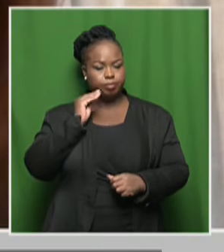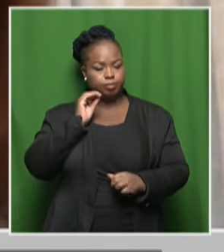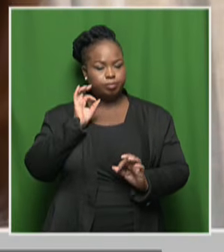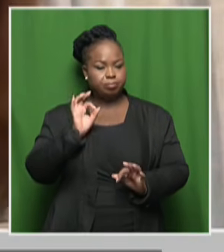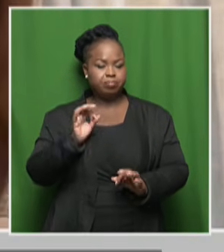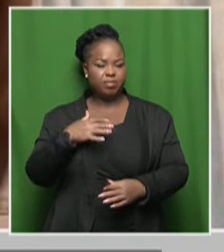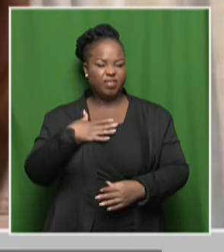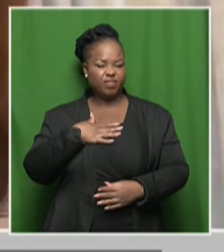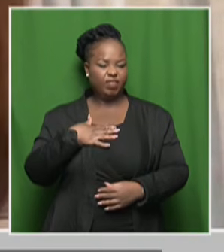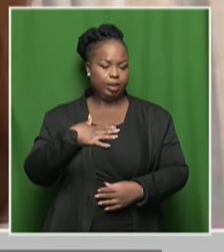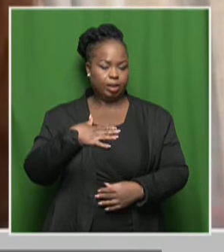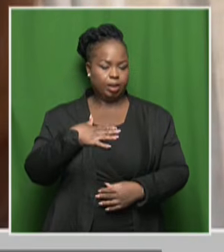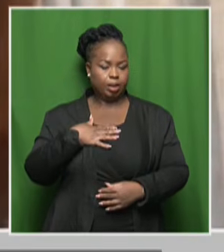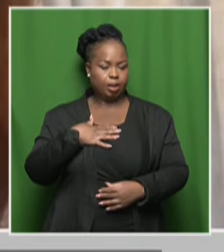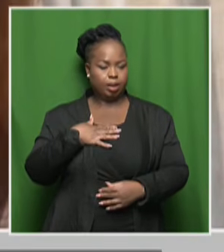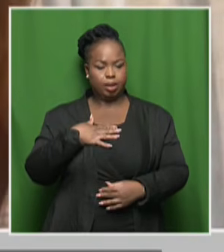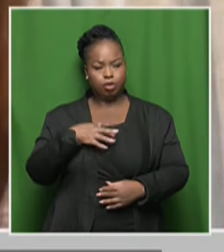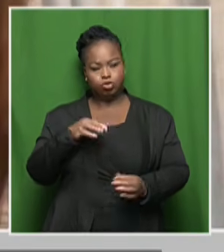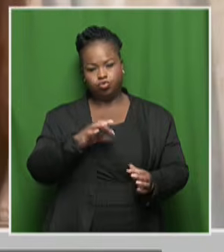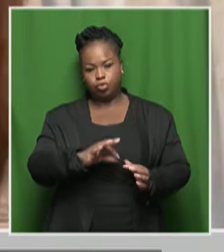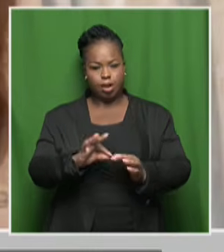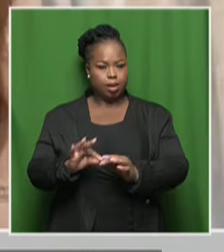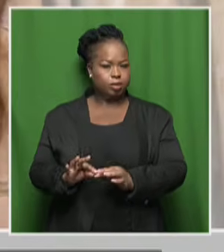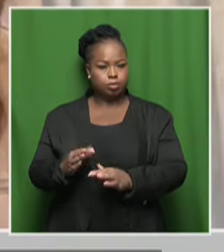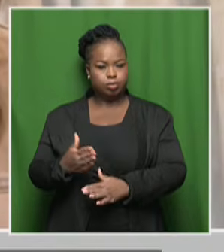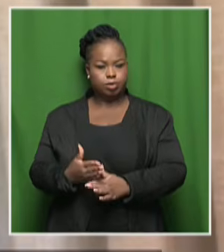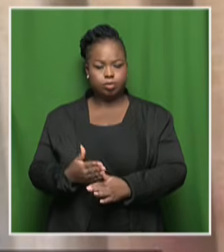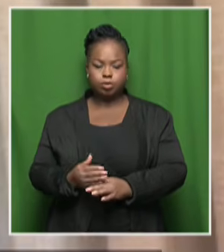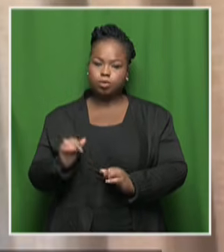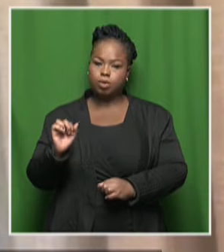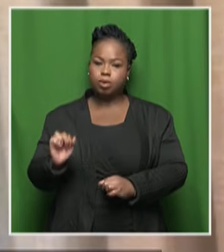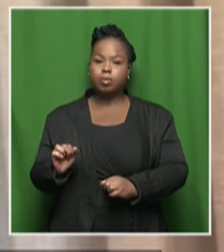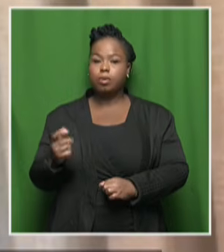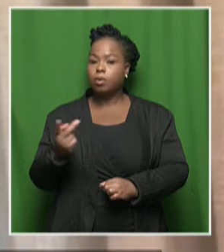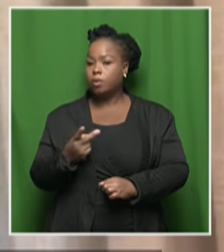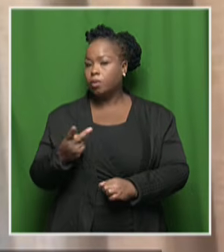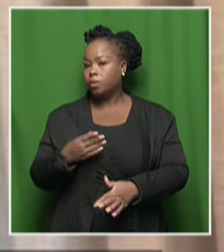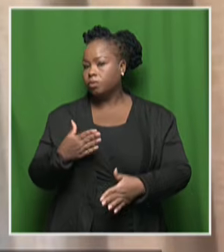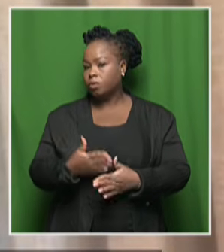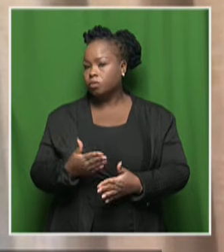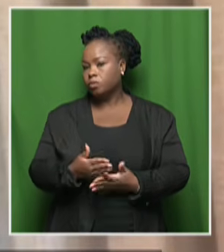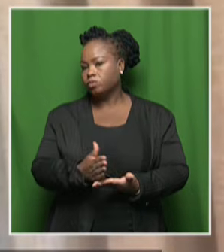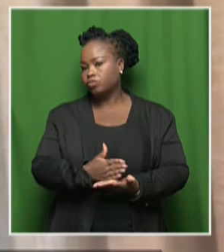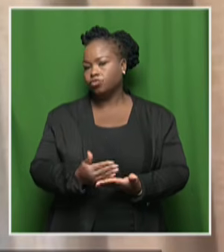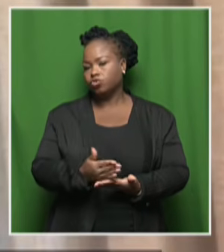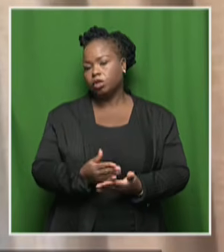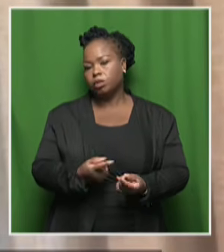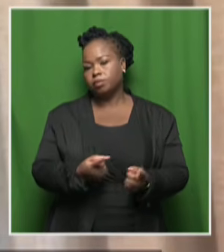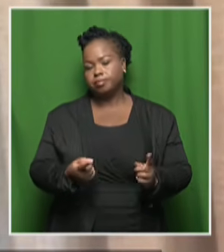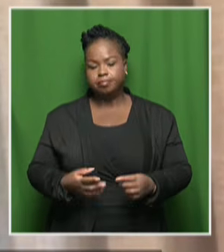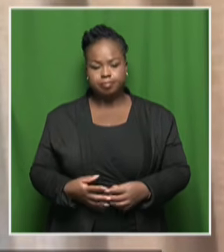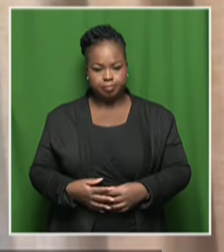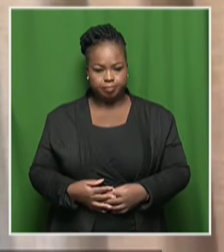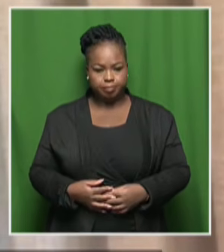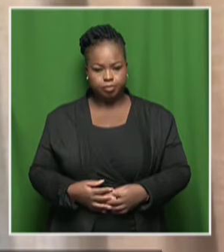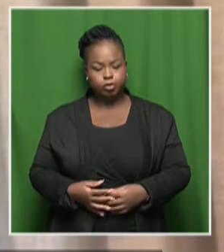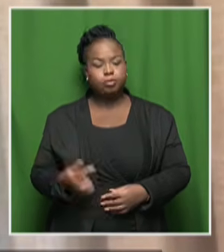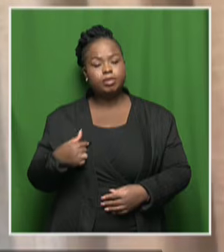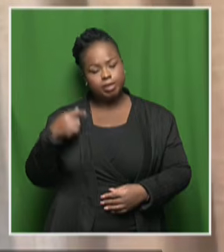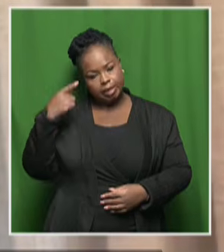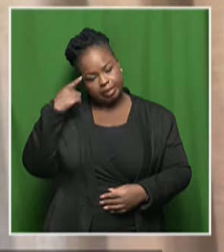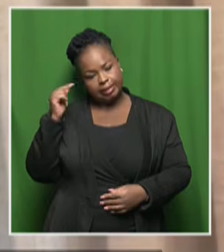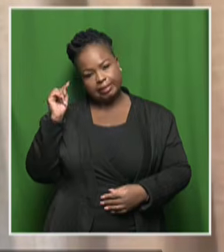what people feel and how people relate to their work and what people share, to them about that. So I